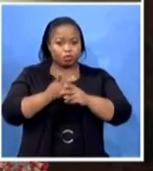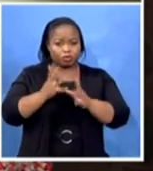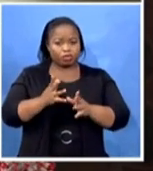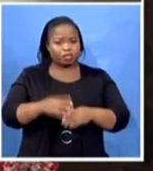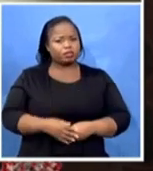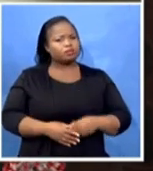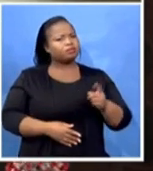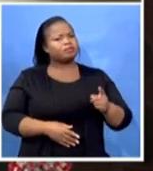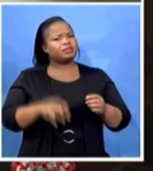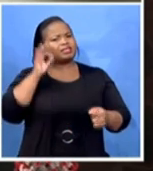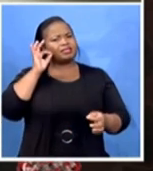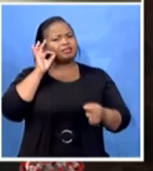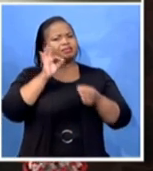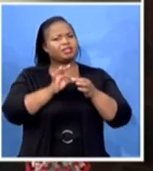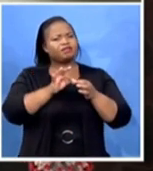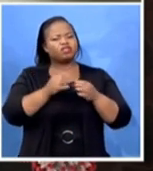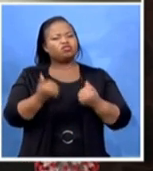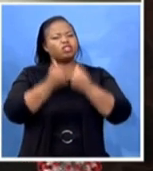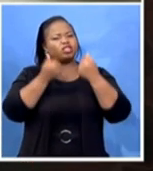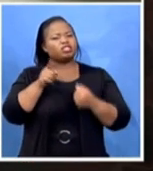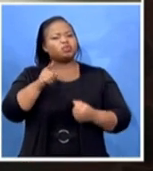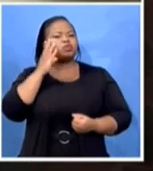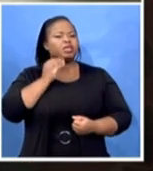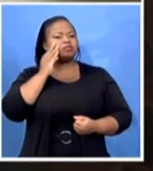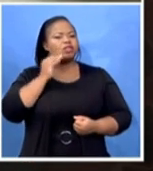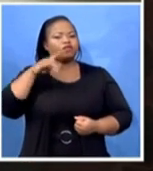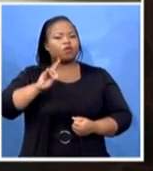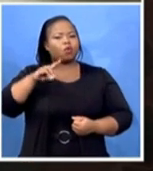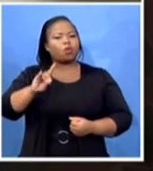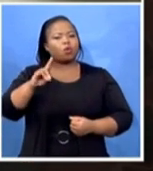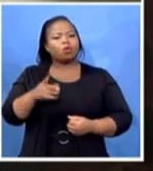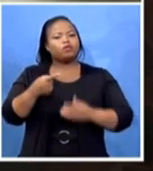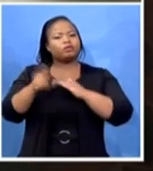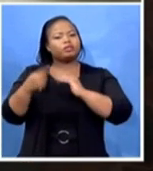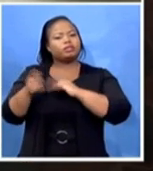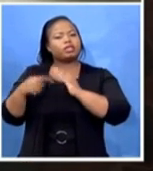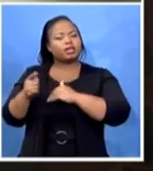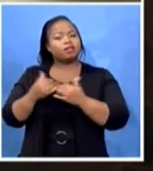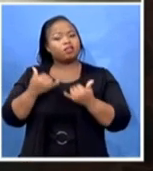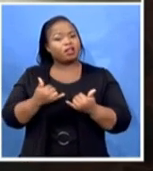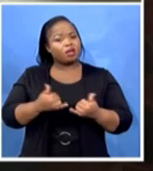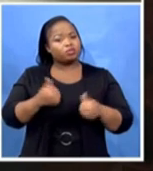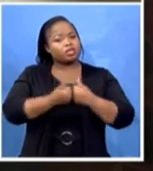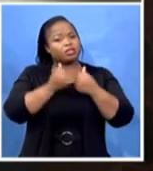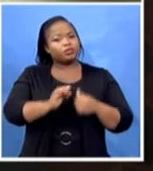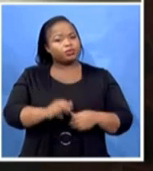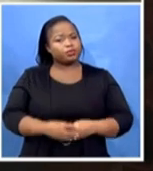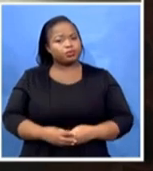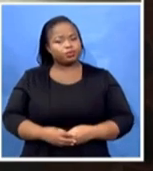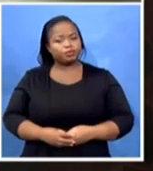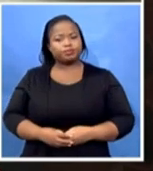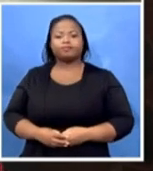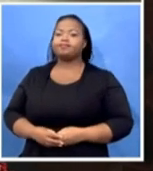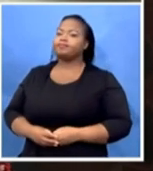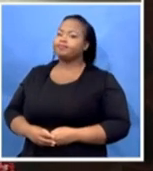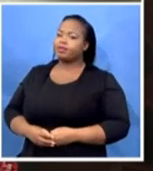challenges are you facing in this specific space at this time? Well, as smallholder farmers, as I've already